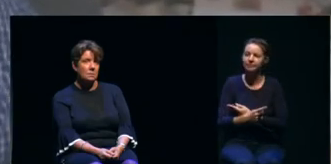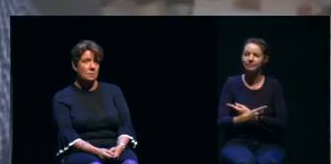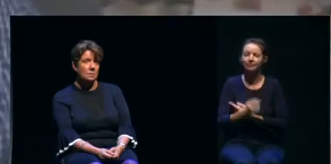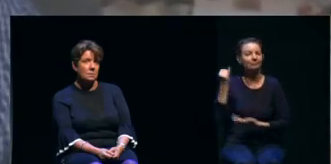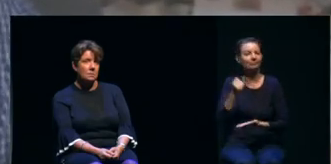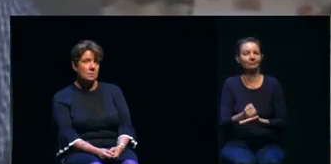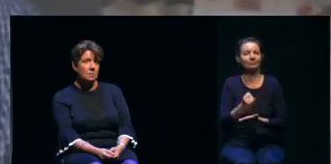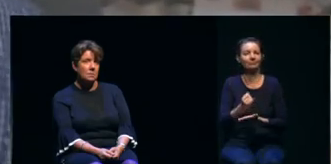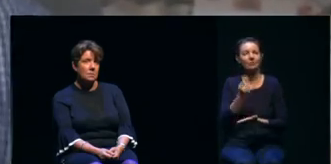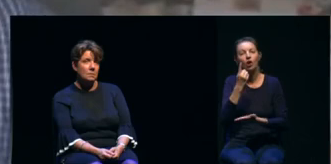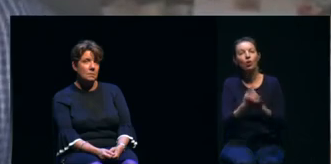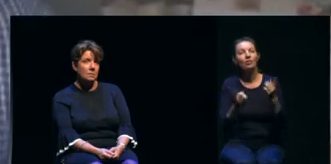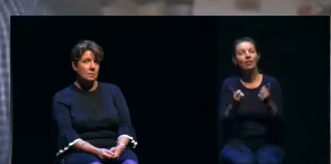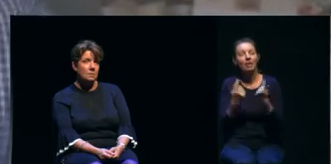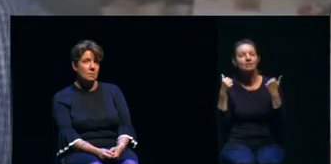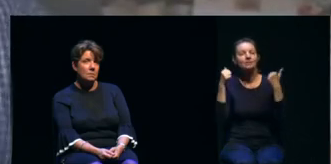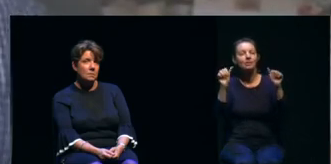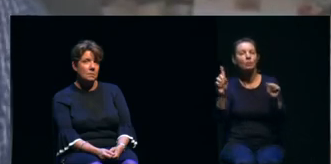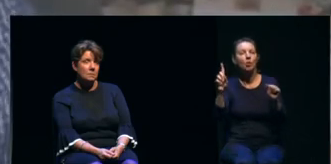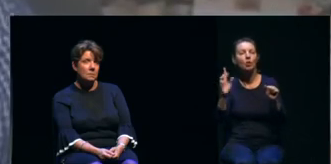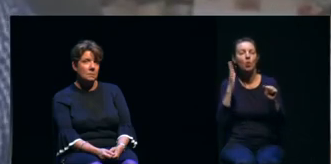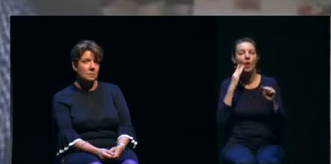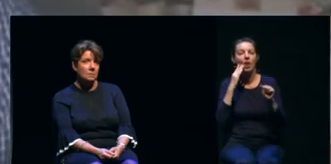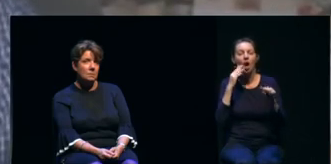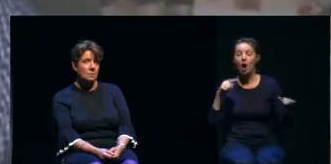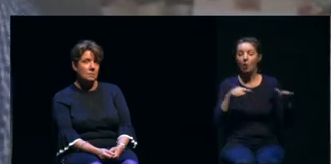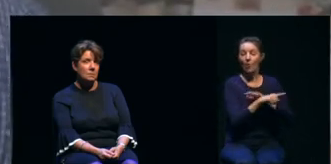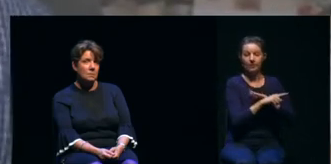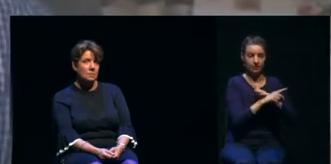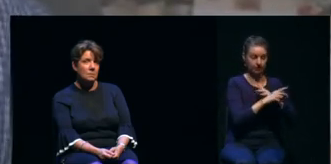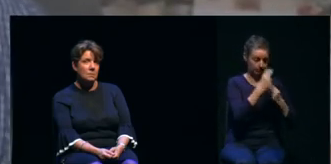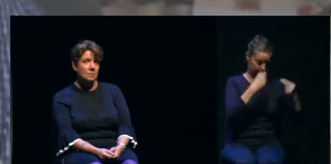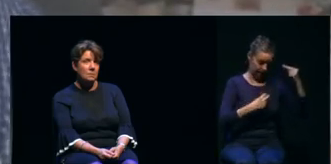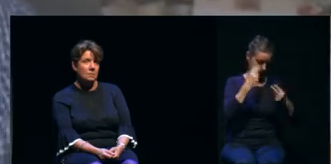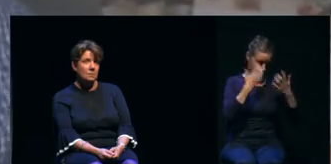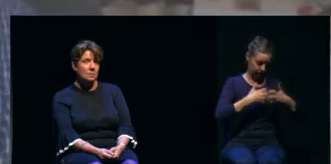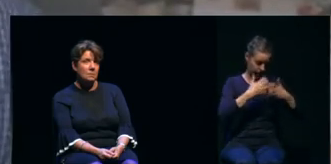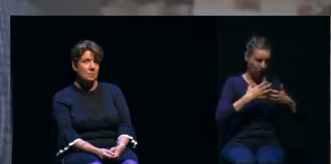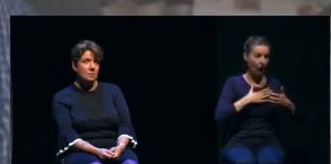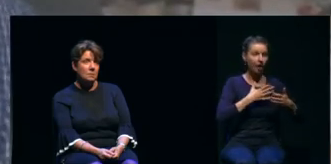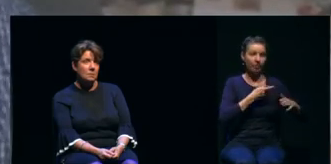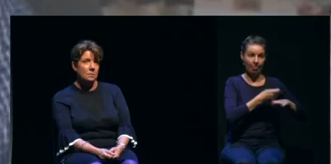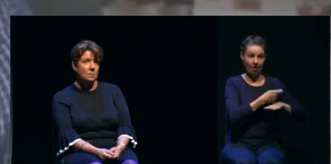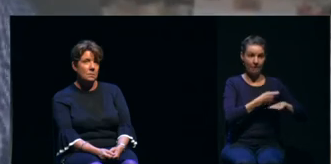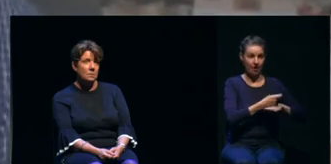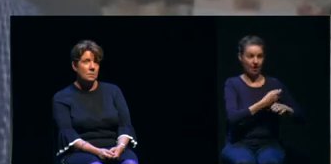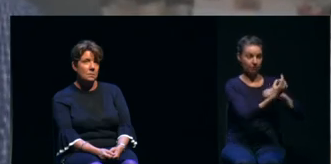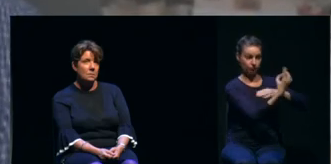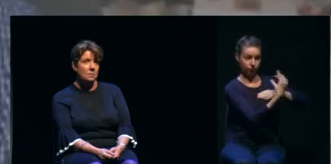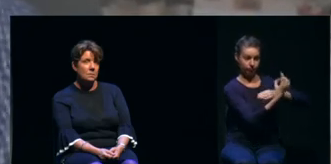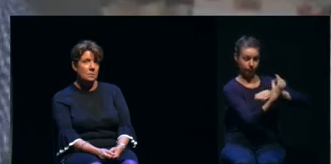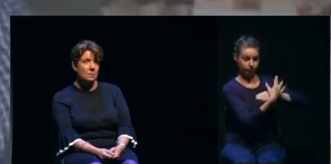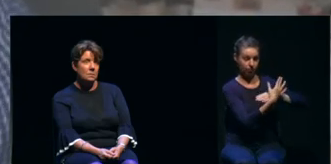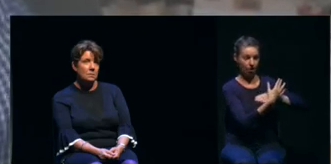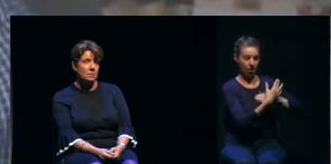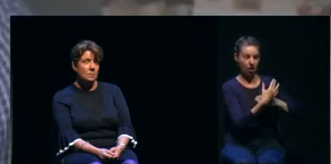worked. The only thing that worked was when I finally went away, sorted my shit out, had a load of therapy, and could finally sit down and do the thing that you